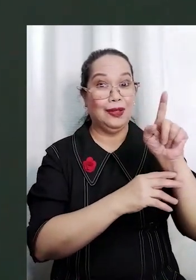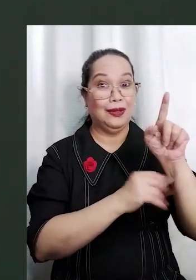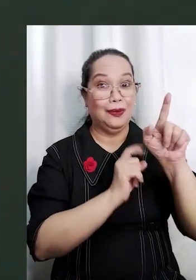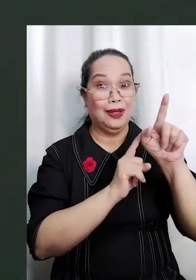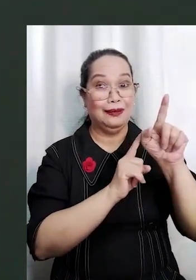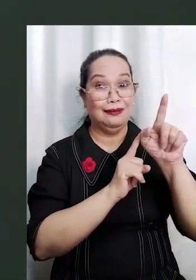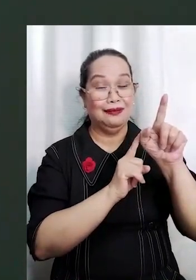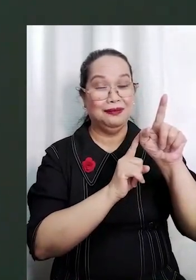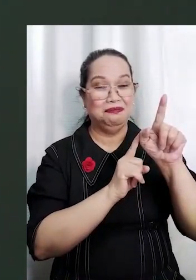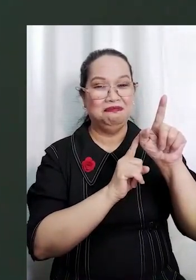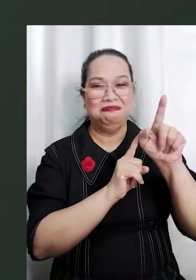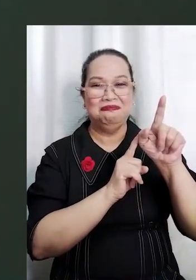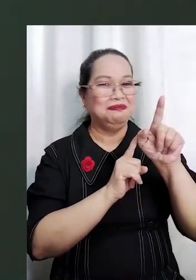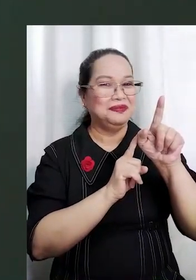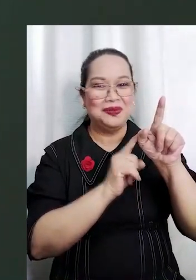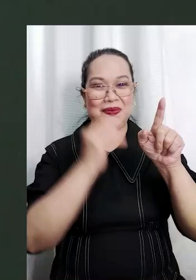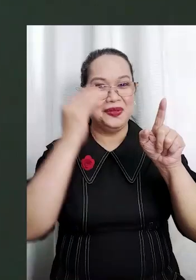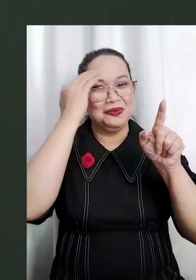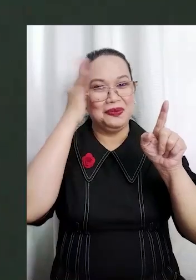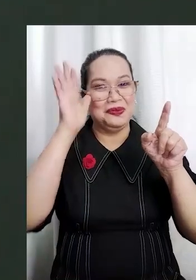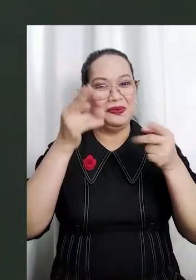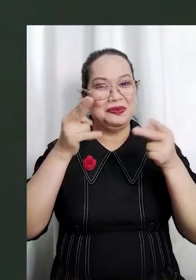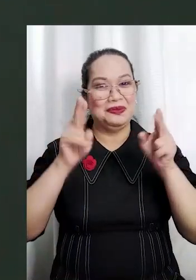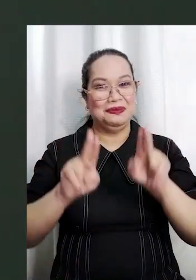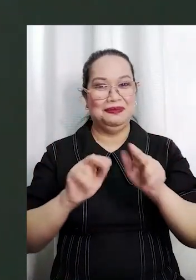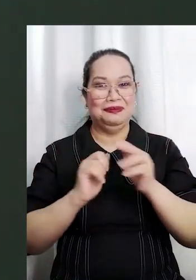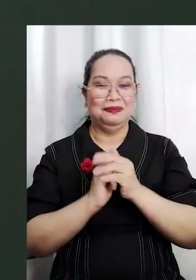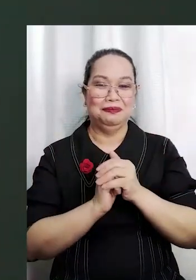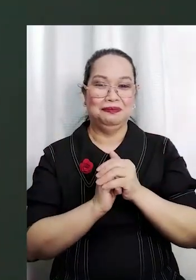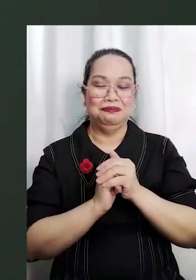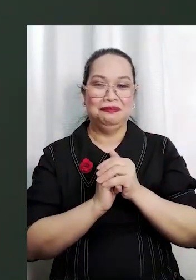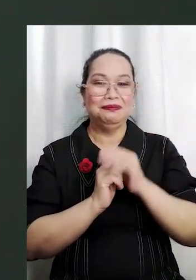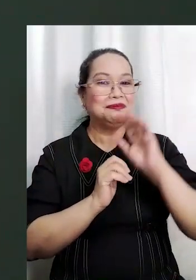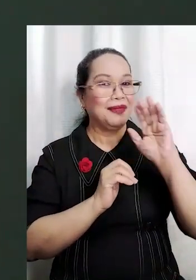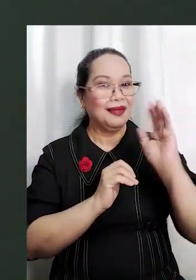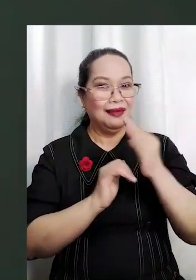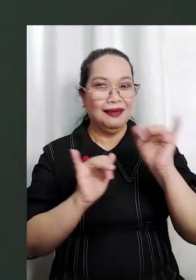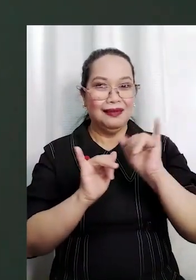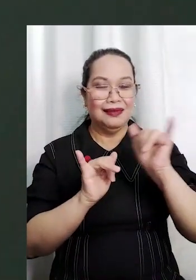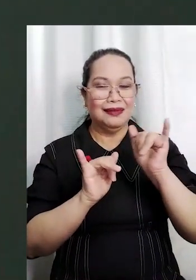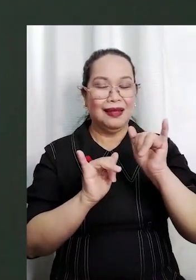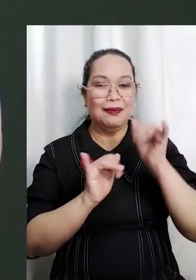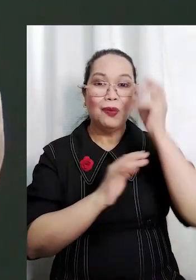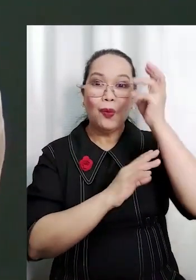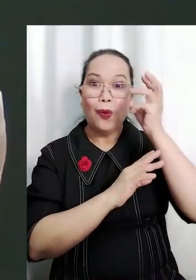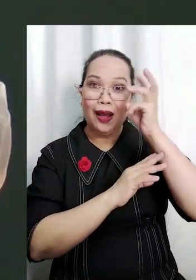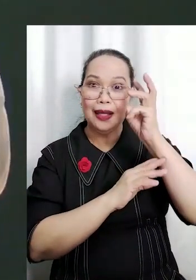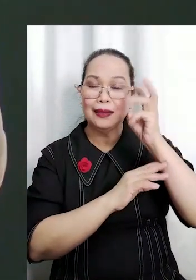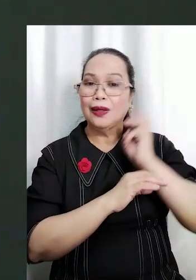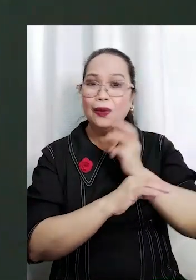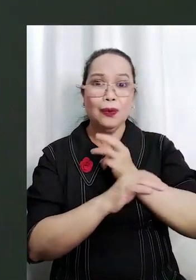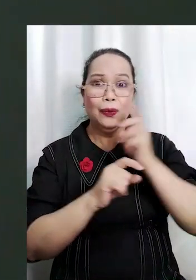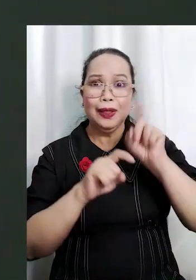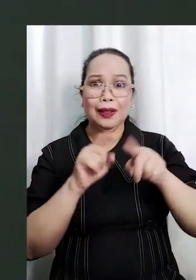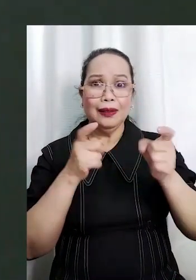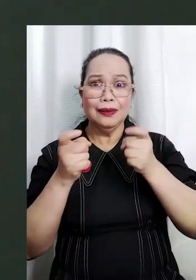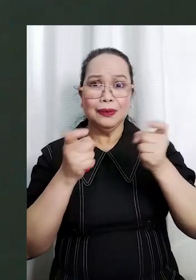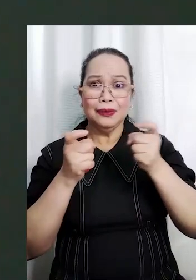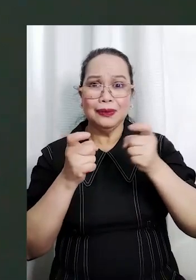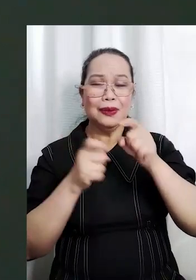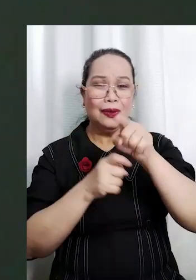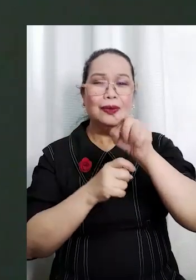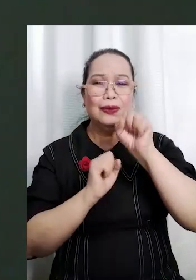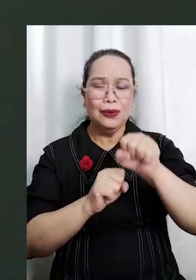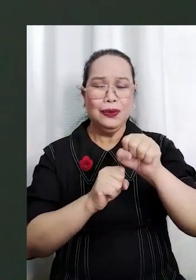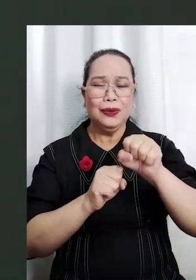2021? Full of uncertainties. It seemed to be untamed. We cannot control it,